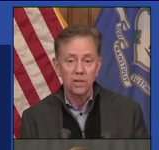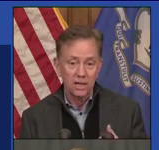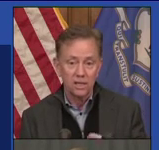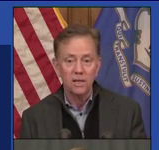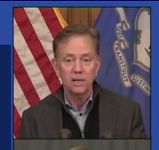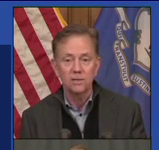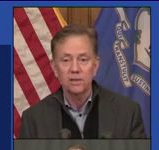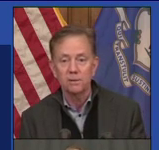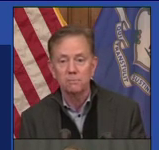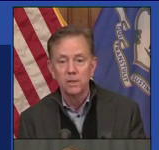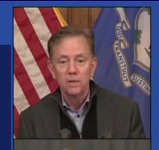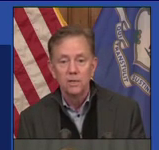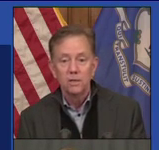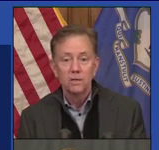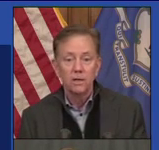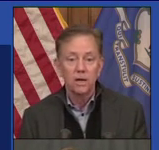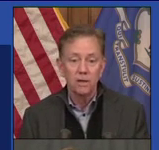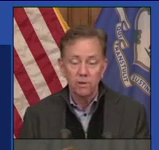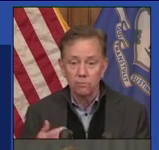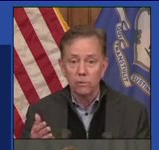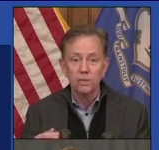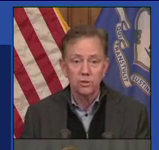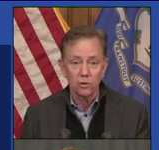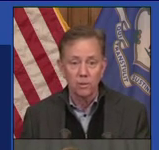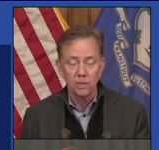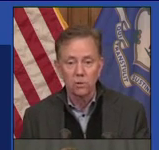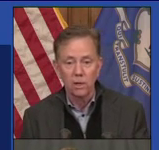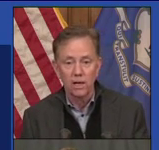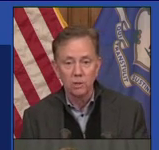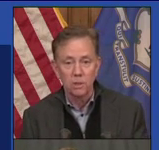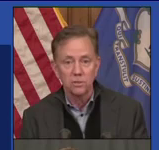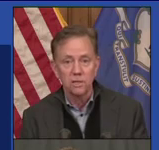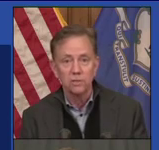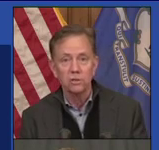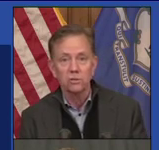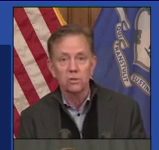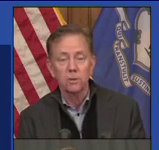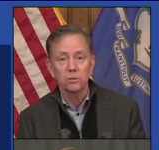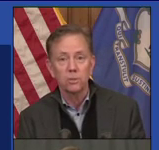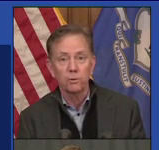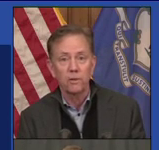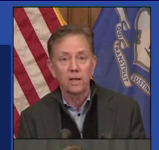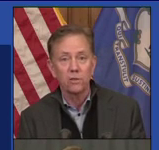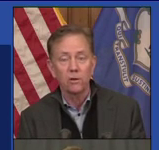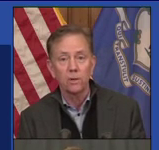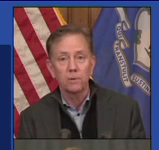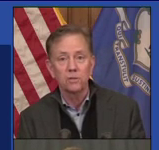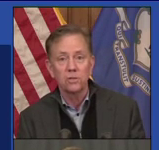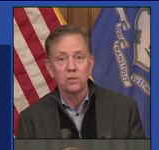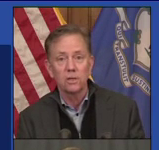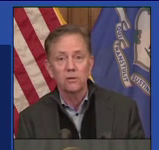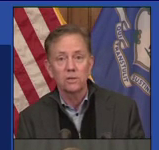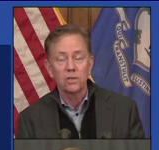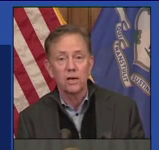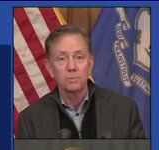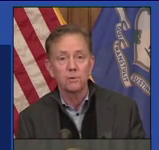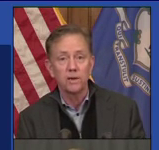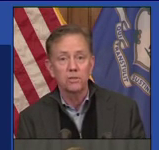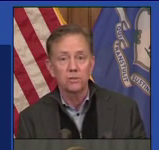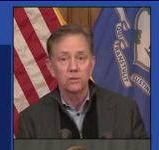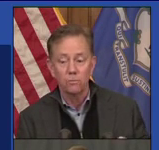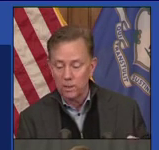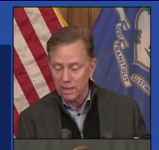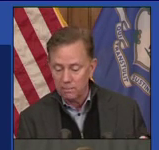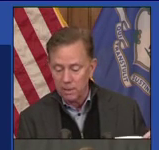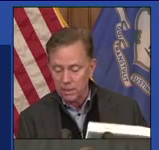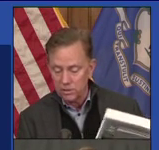least likely, and they're not even registered on my total hospitalizations. So much for that theory, but it's still interesting